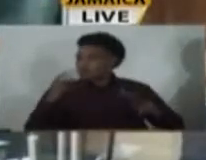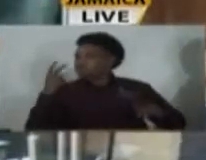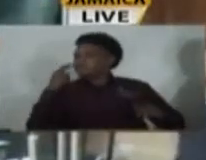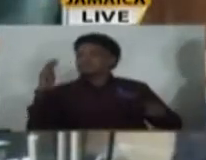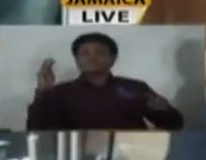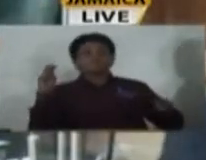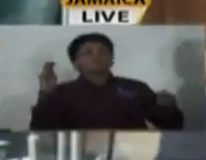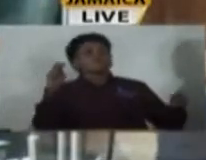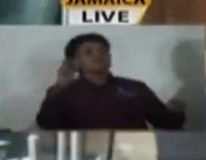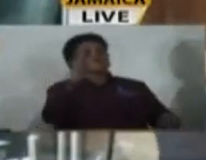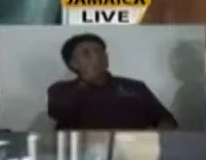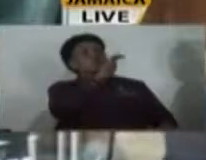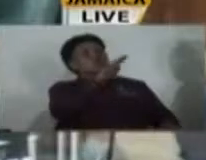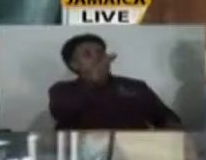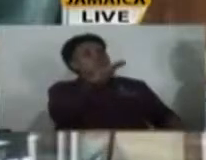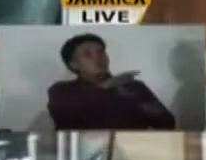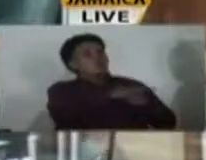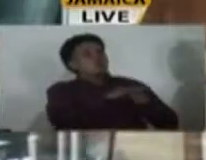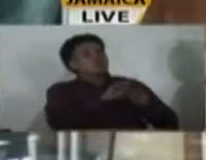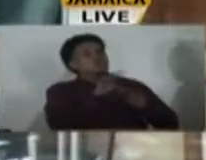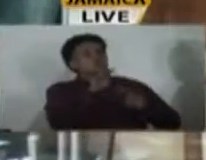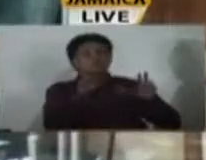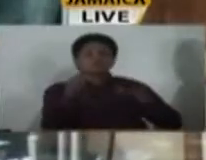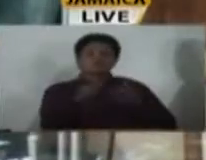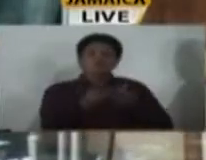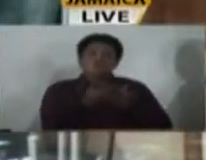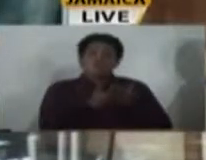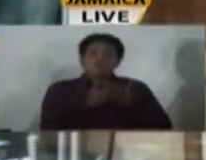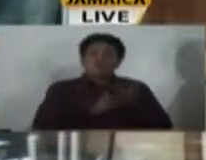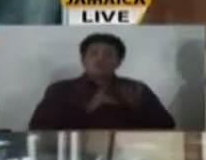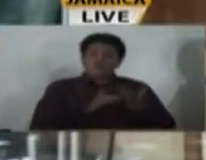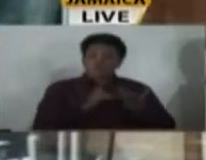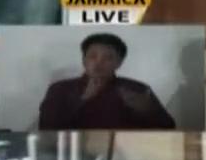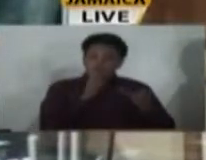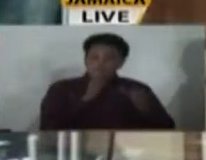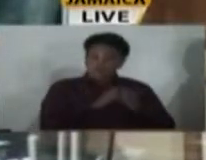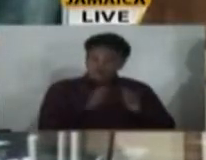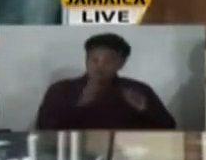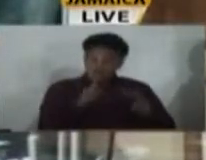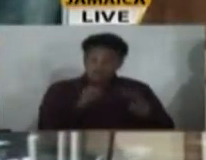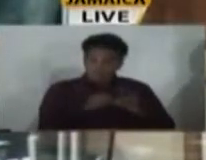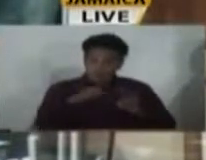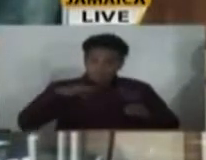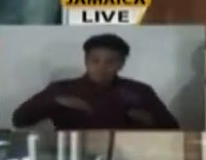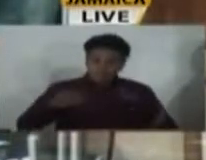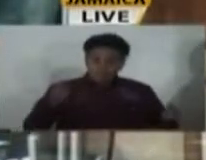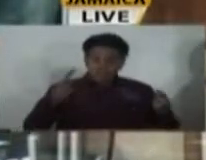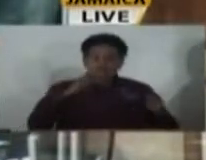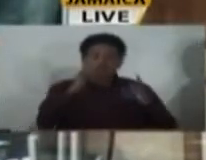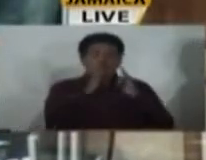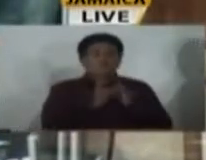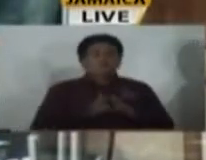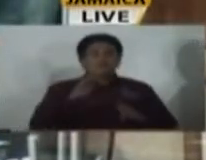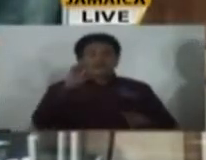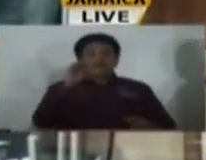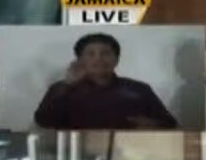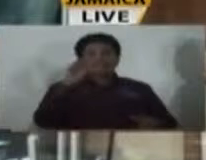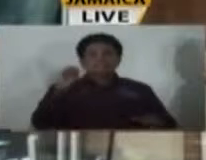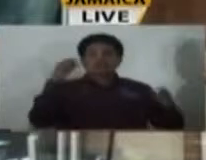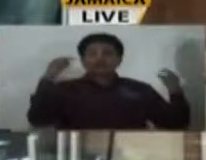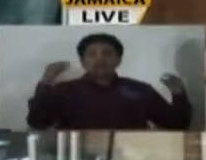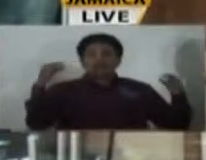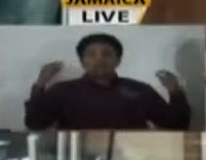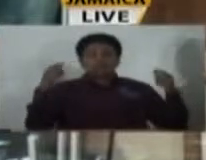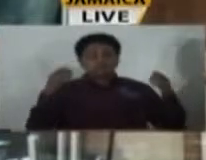we'll have more investment, and when it resumes, we'll be able to take more out of it. With the amendment of the Casino Gaming Act,